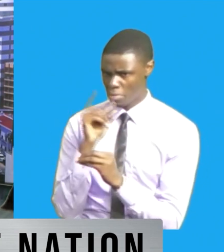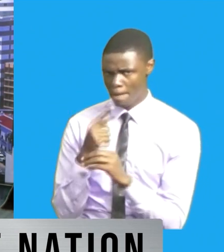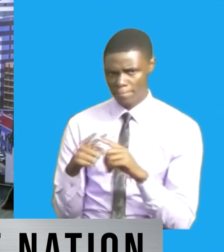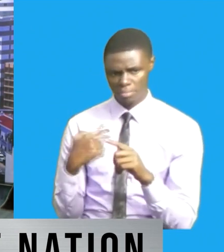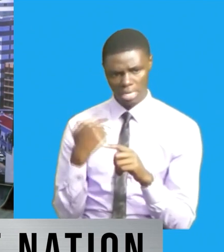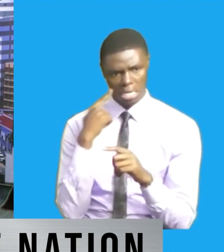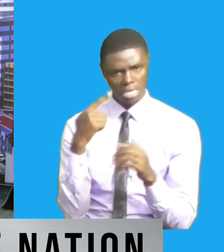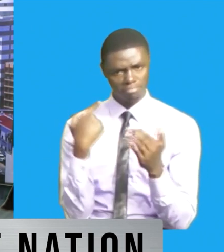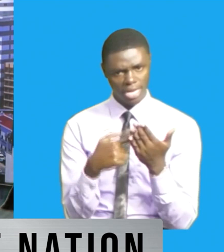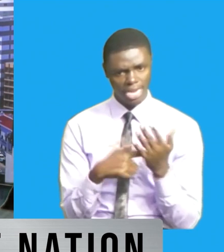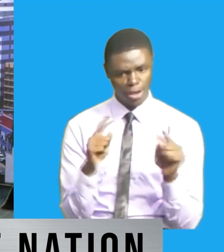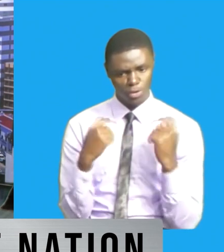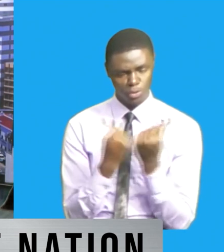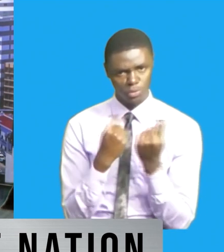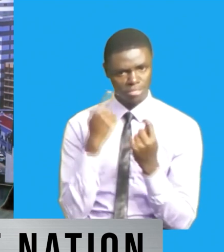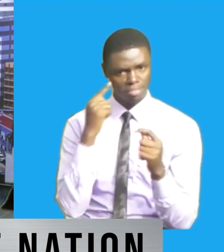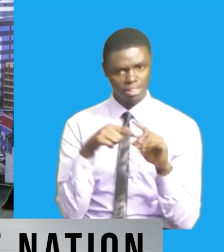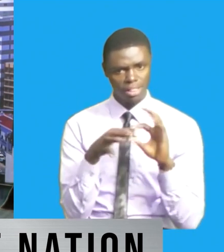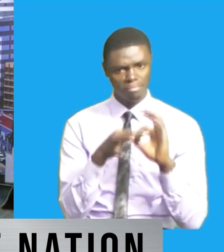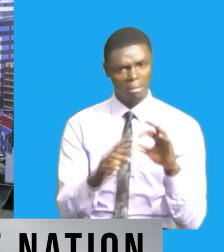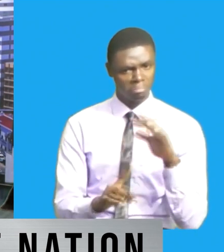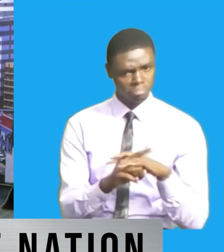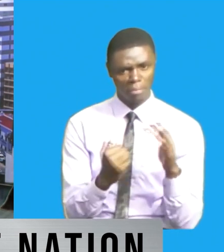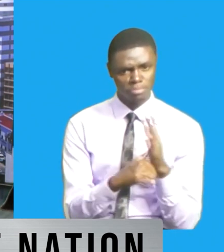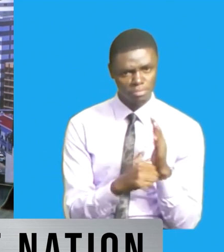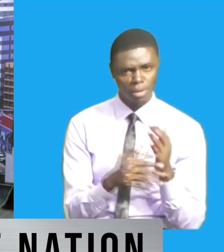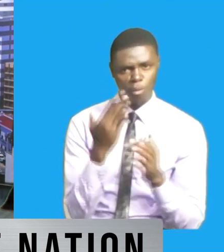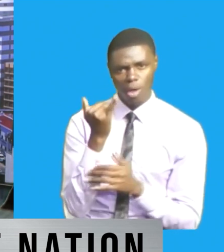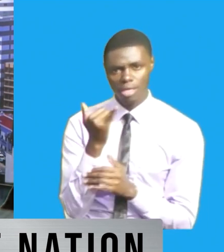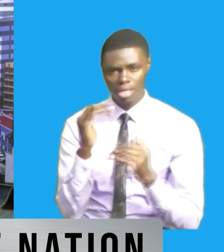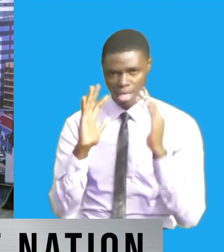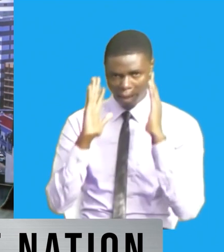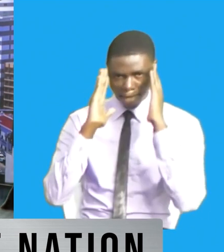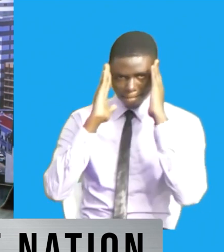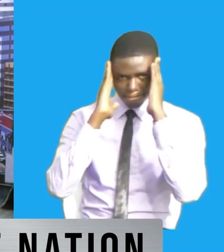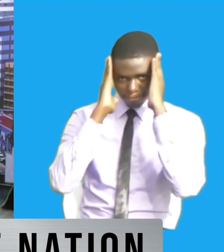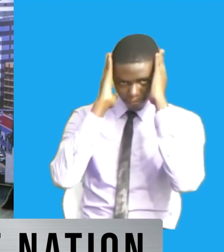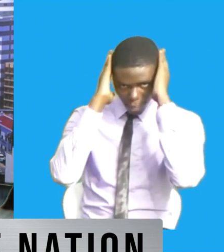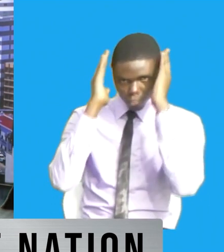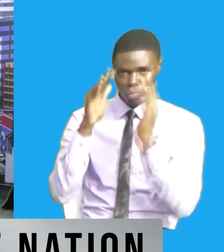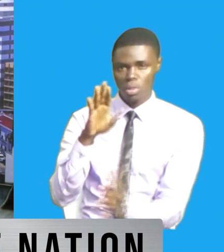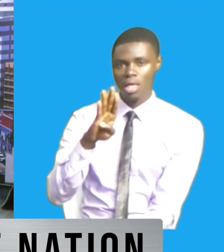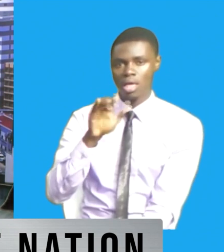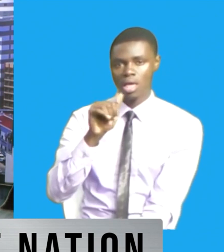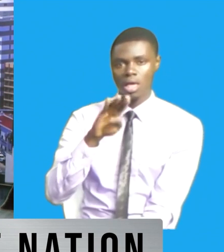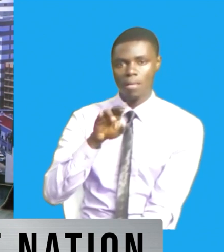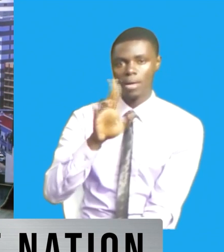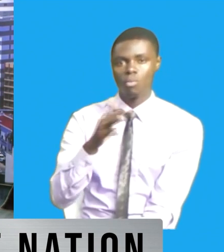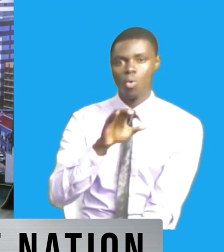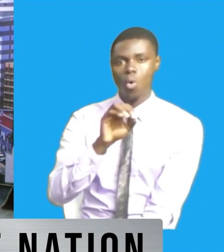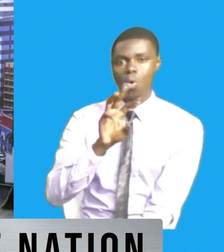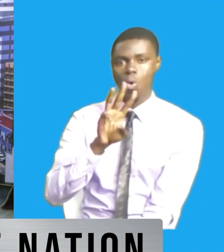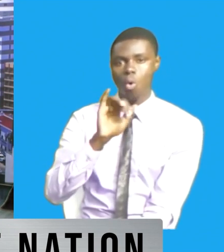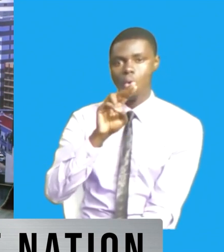at the dialogue team, already issues, because I had Babu, what's his name, Babu Wino. Yeah,